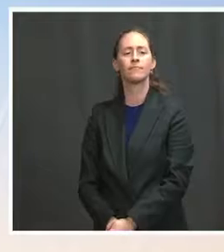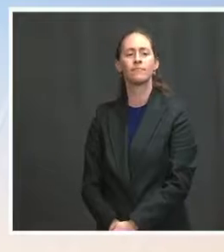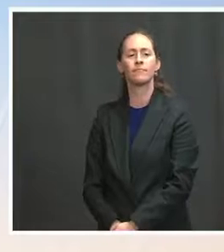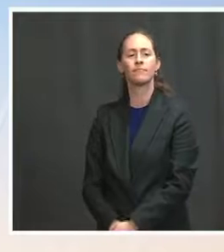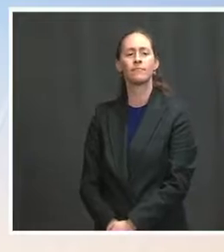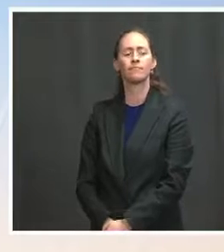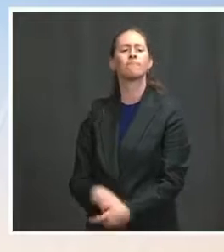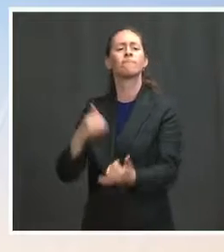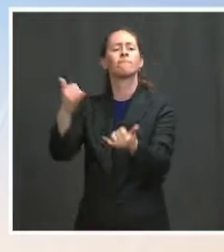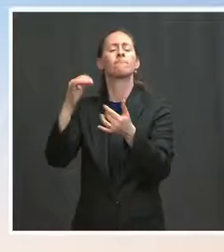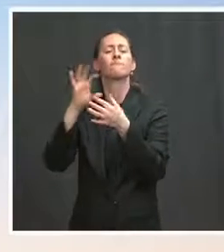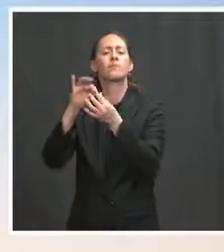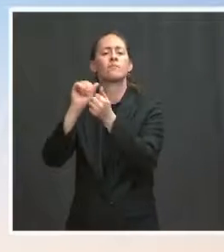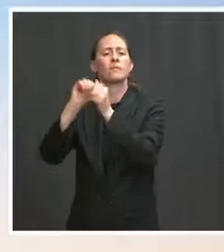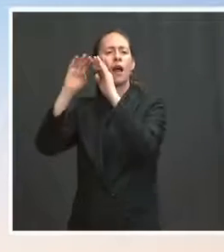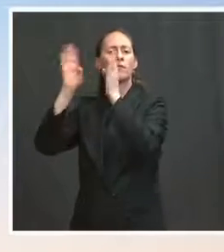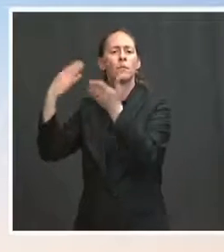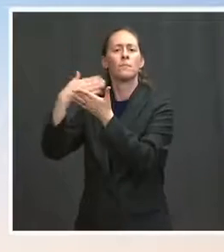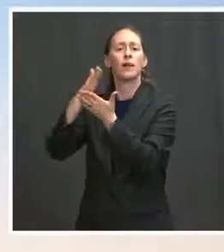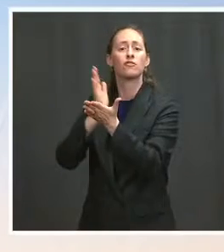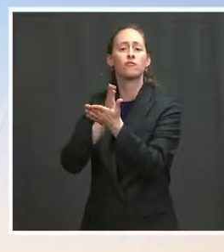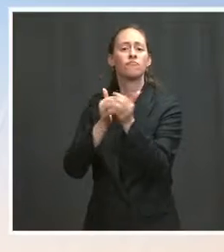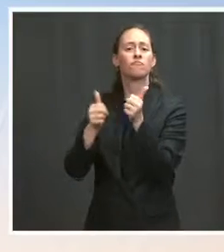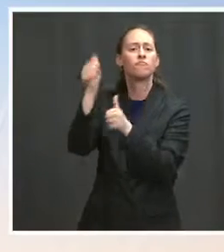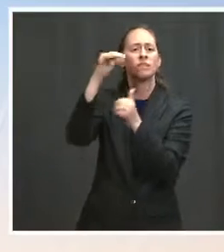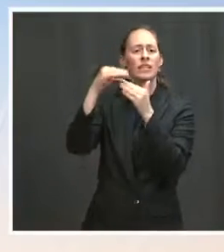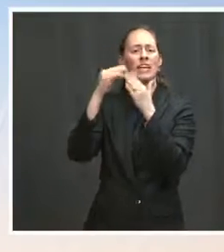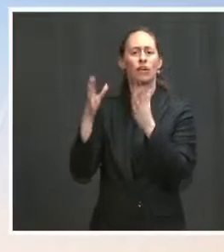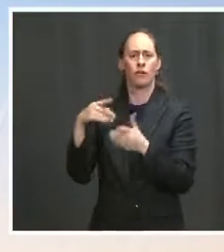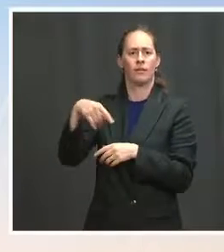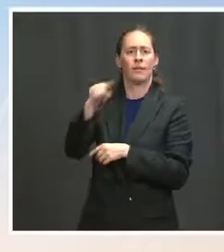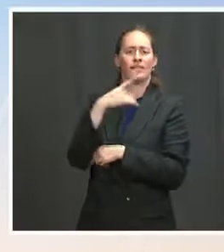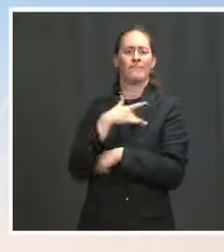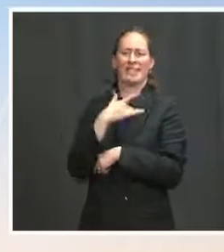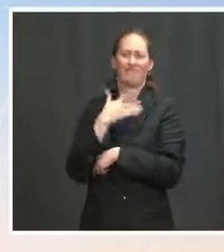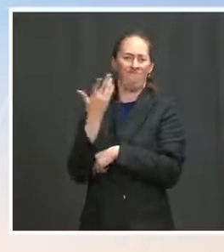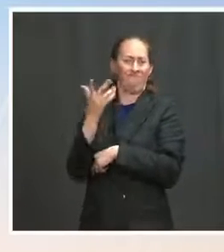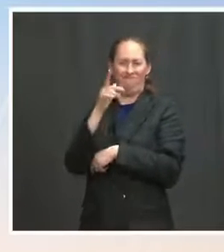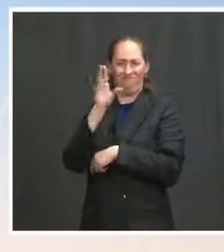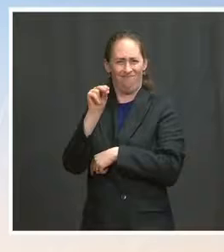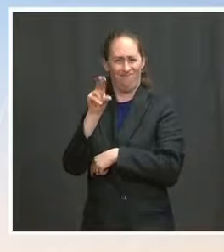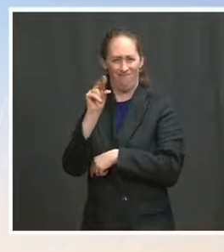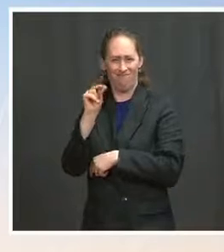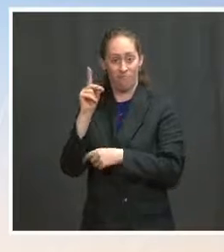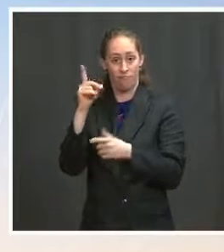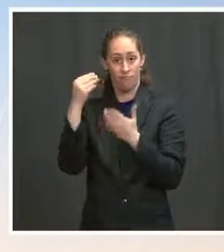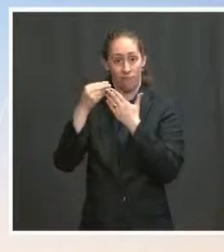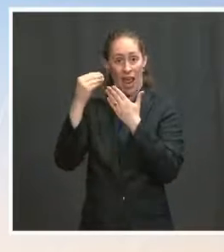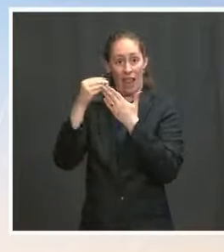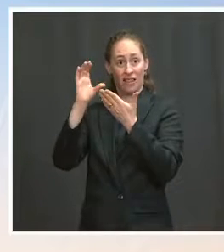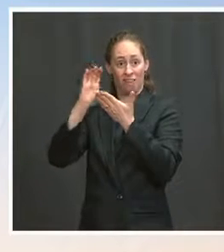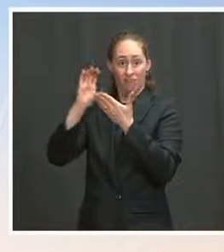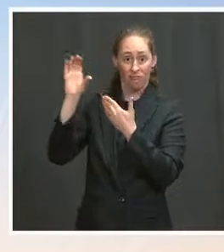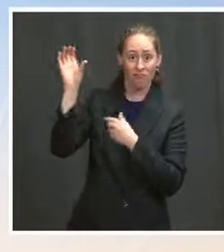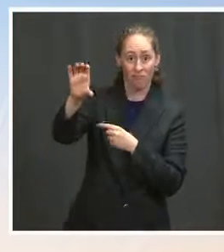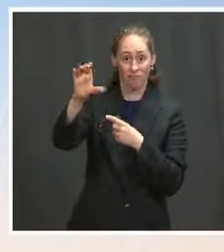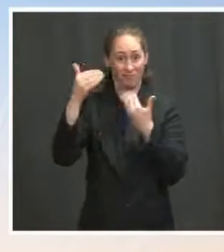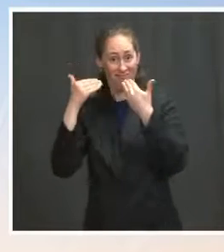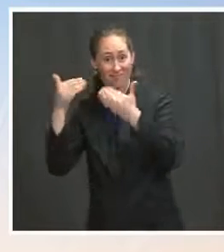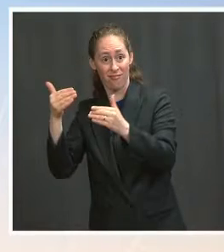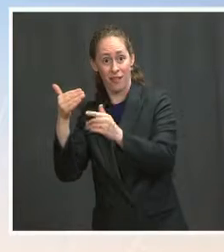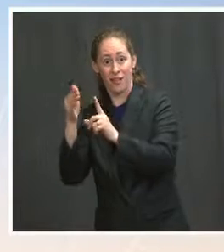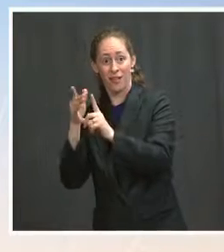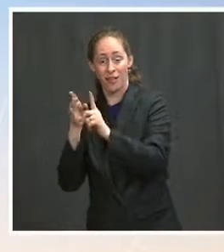doesn't think it's realistic to fully pay for this broader reconciliation package that contains some of the president's other domestic priorities that